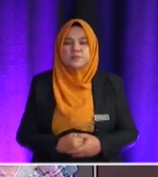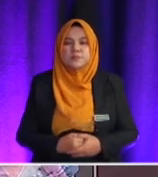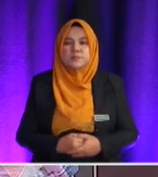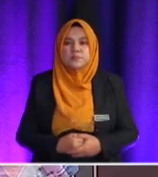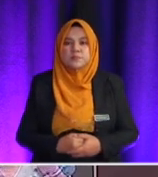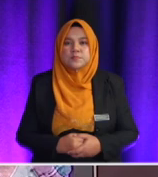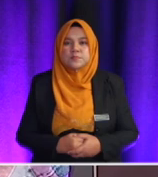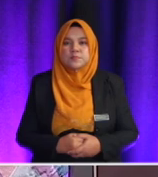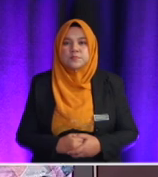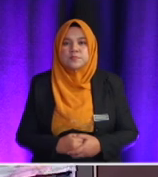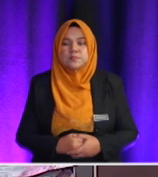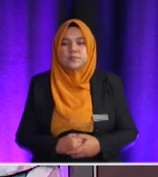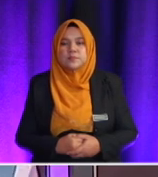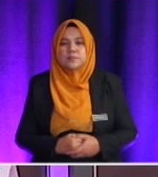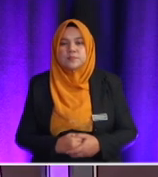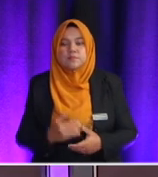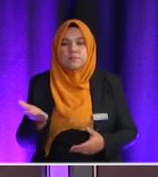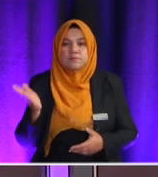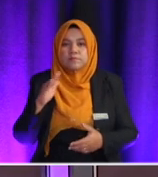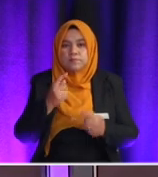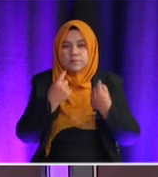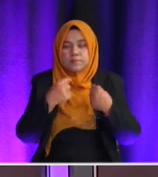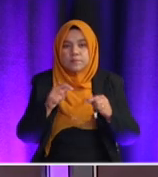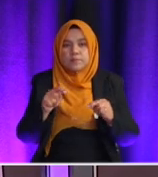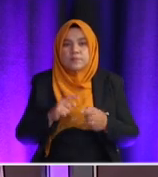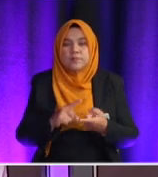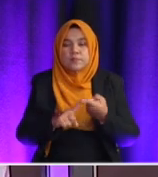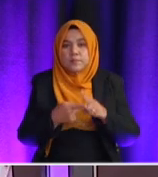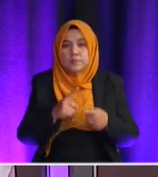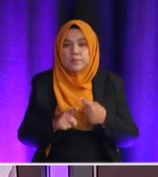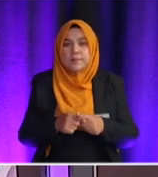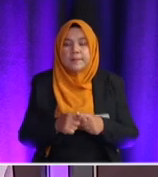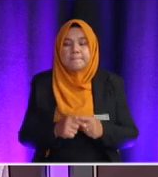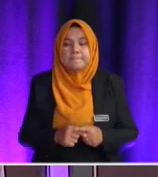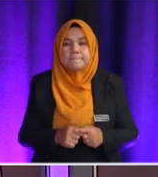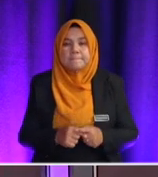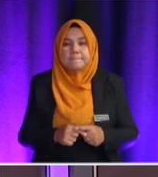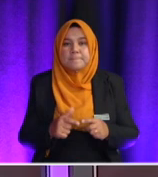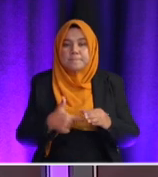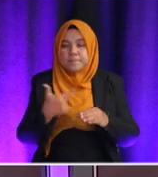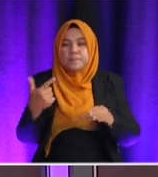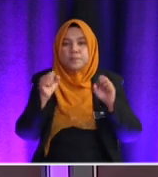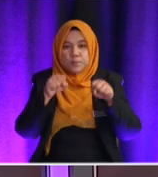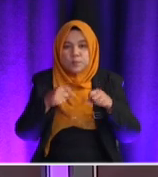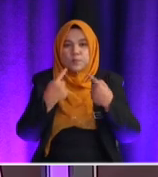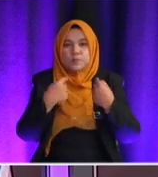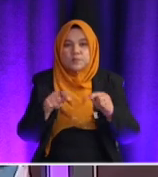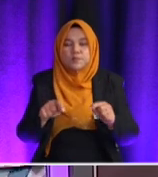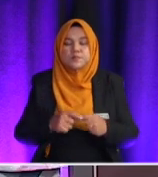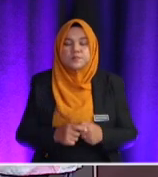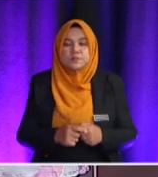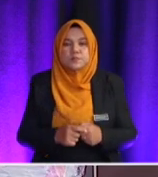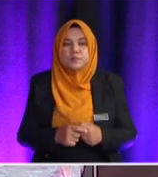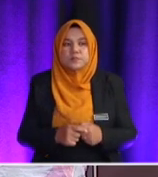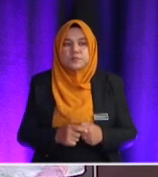Okay. So let us try to our friends mm-hmm. online, or maybe you guys out there also can try, right? So I have